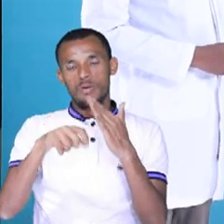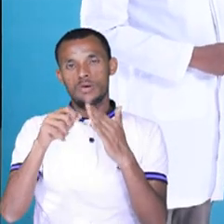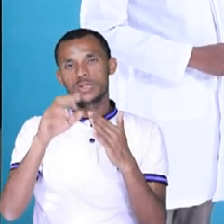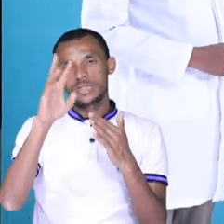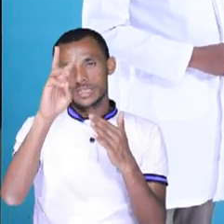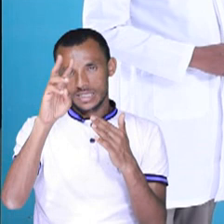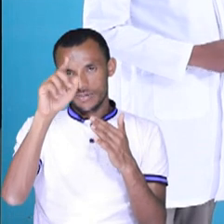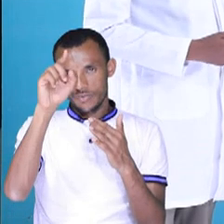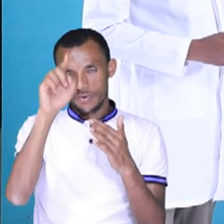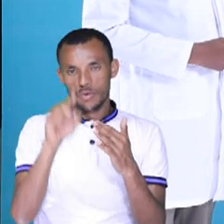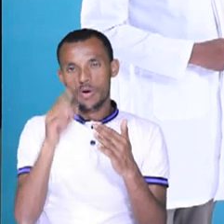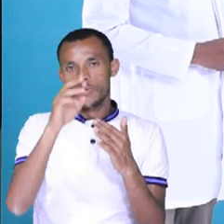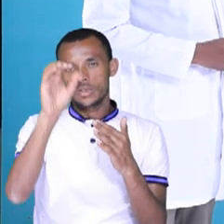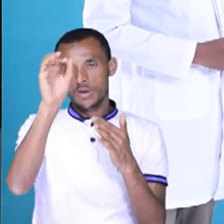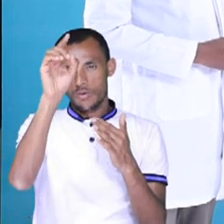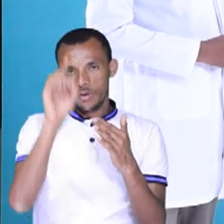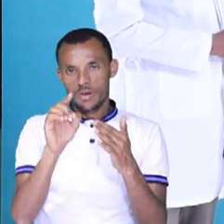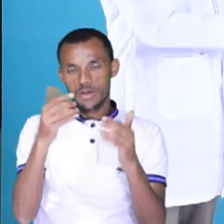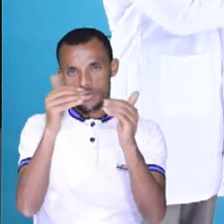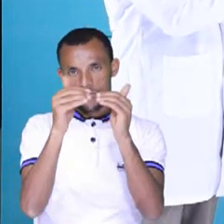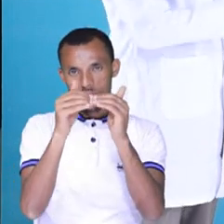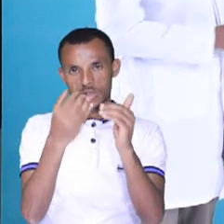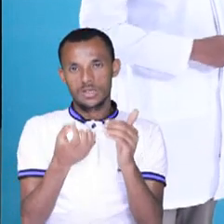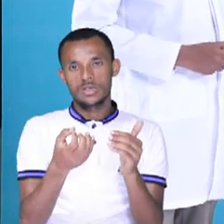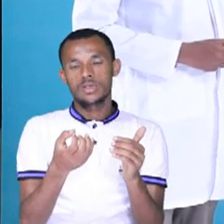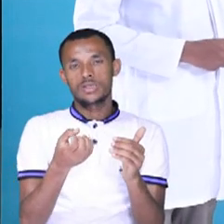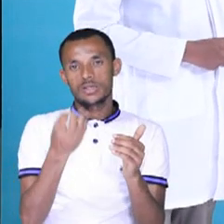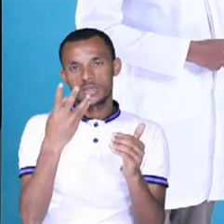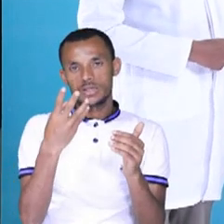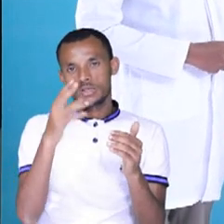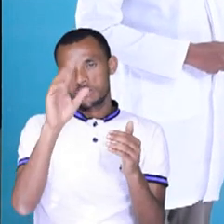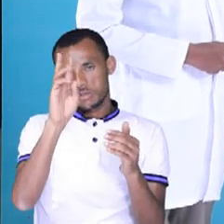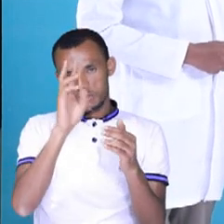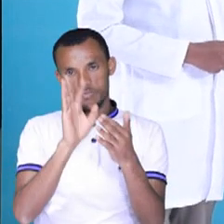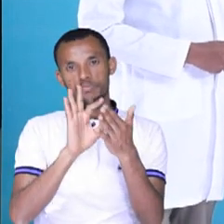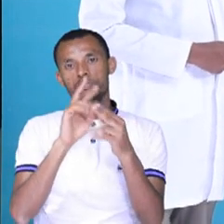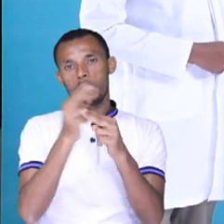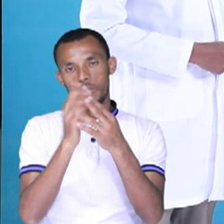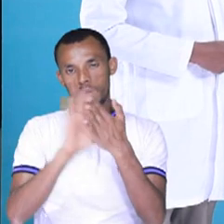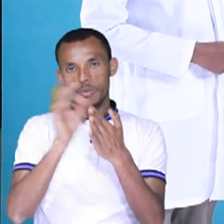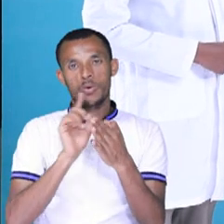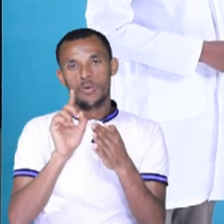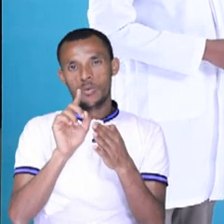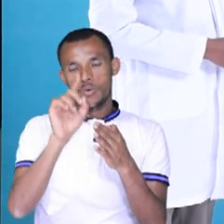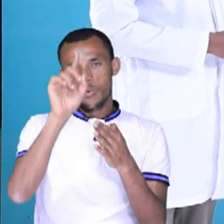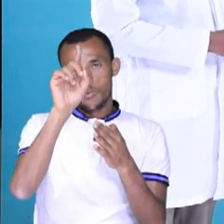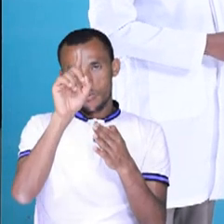0 factorial, which is equal to the product of the first 6 natural numbers, which is